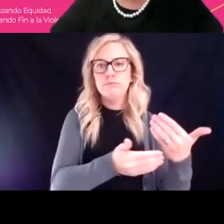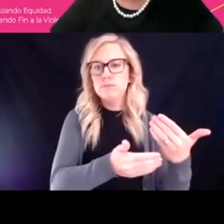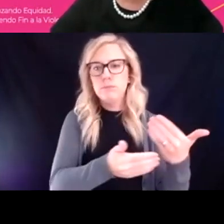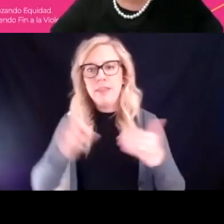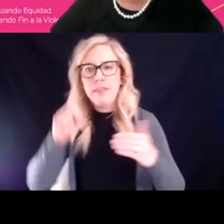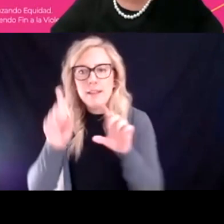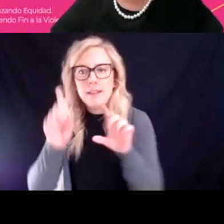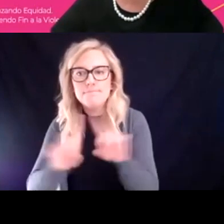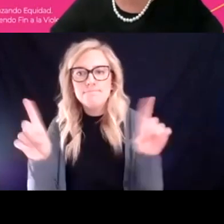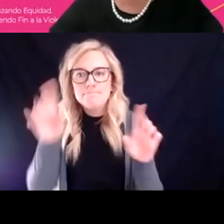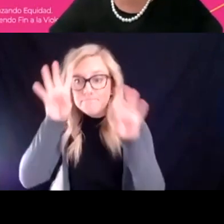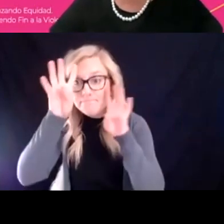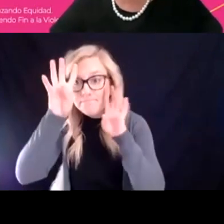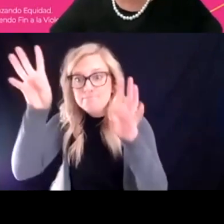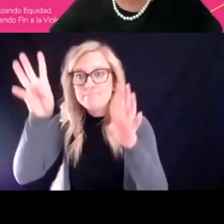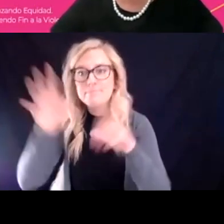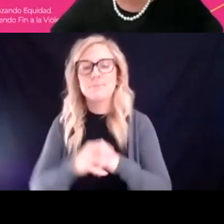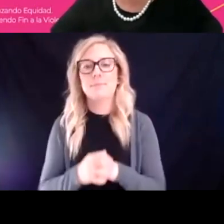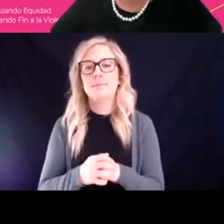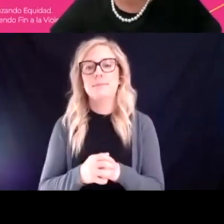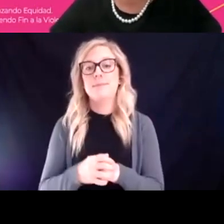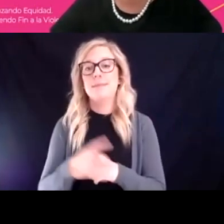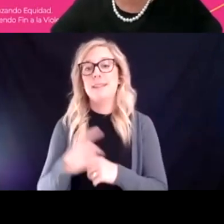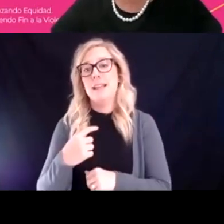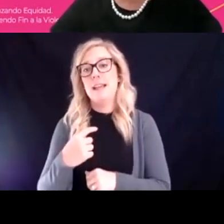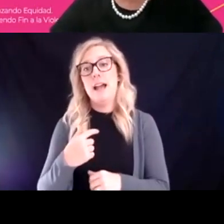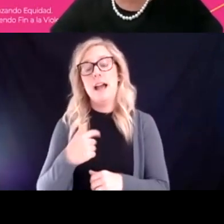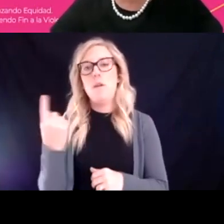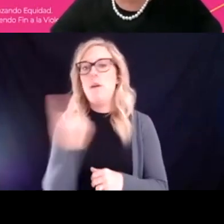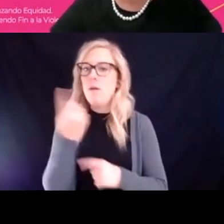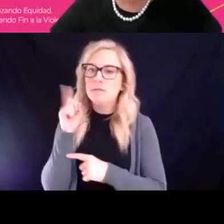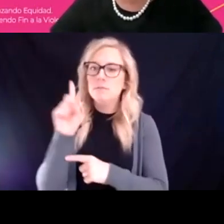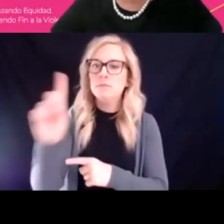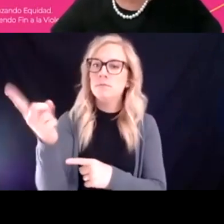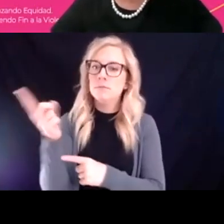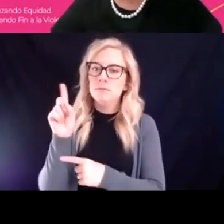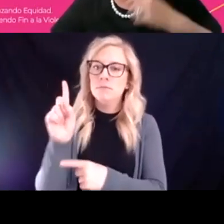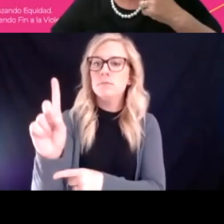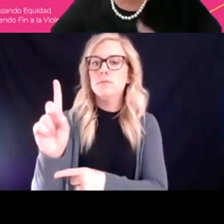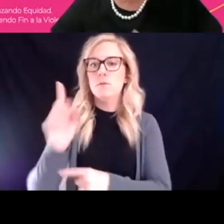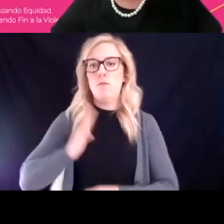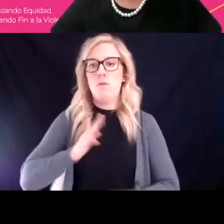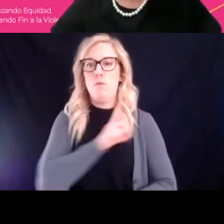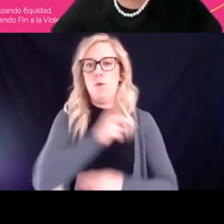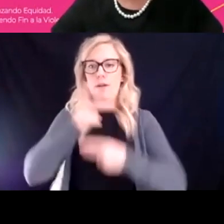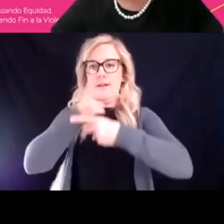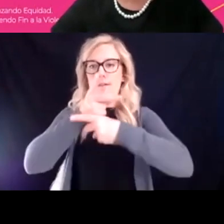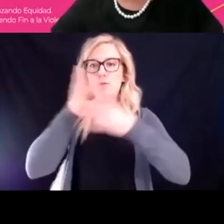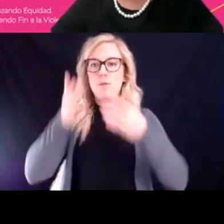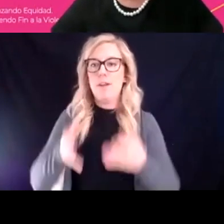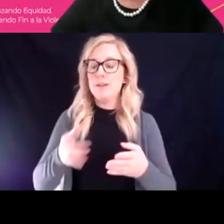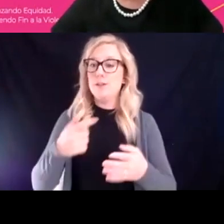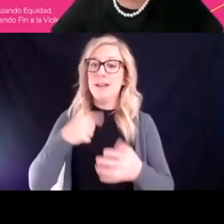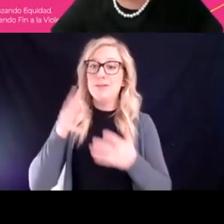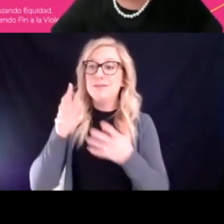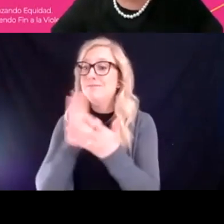our normal process. I would constantly go before the board of supervisors. I would constantly talk to